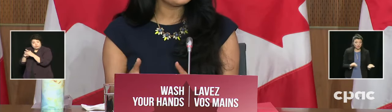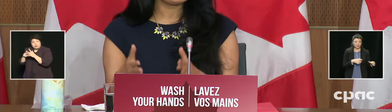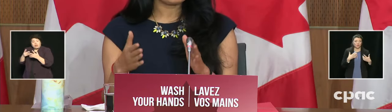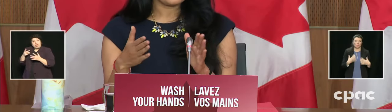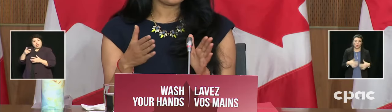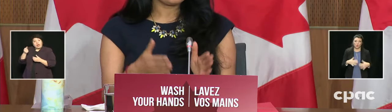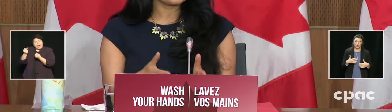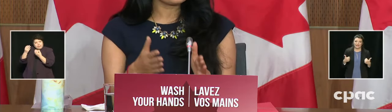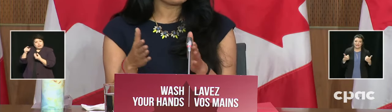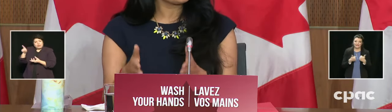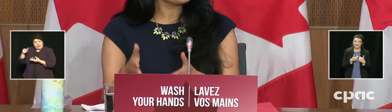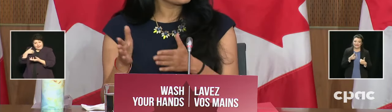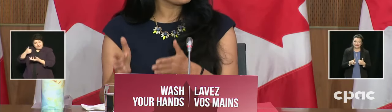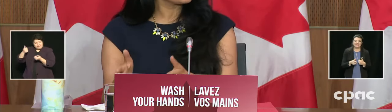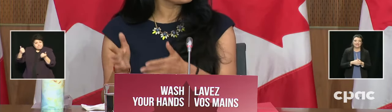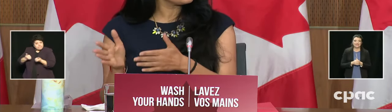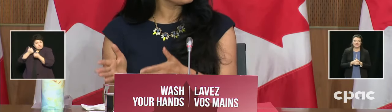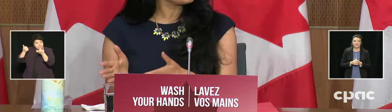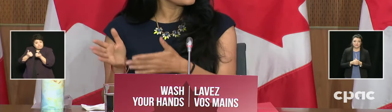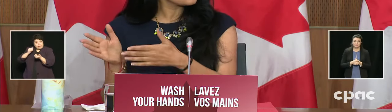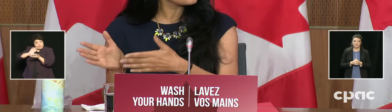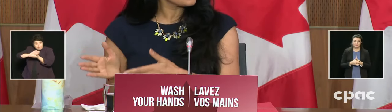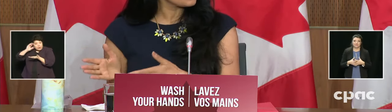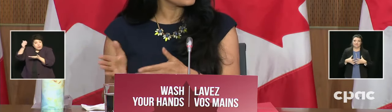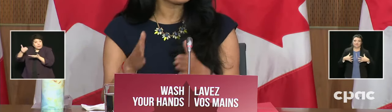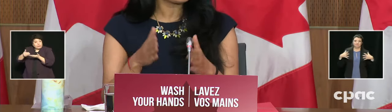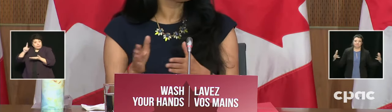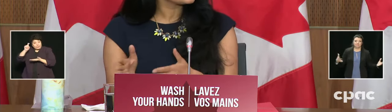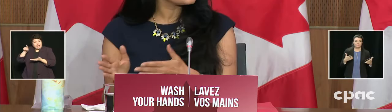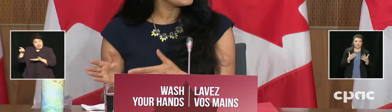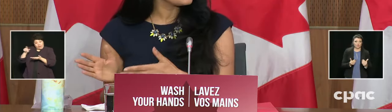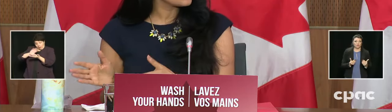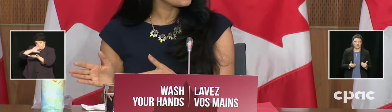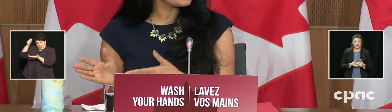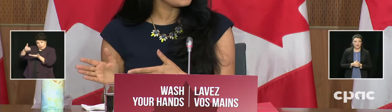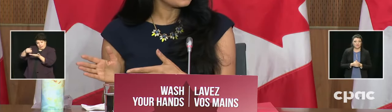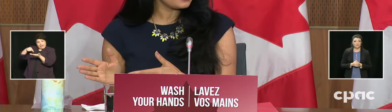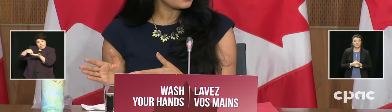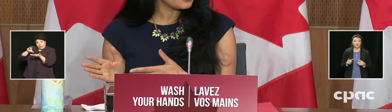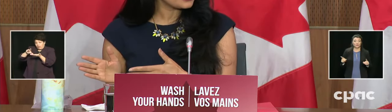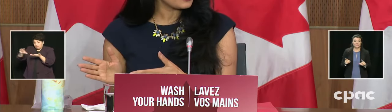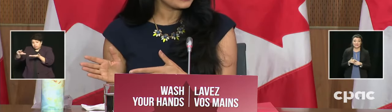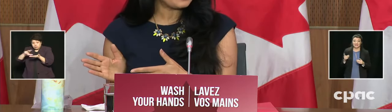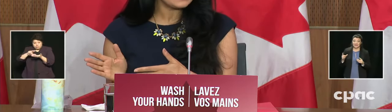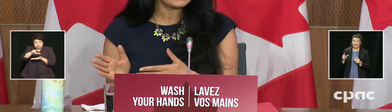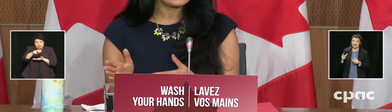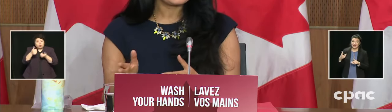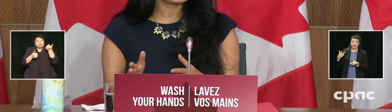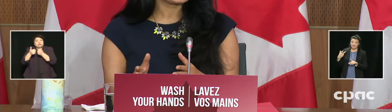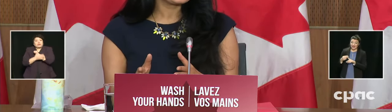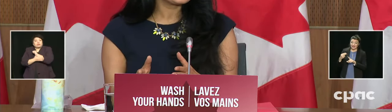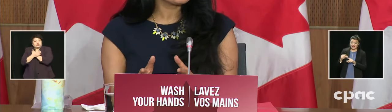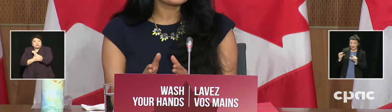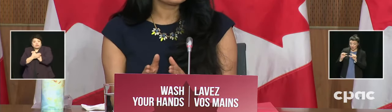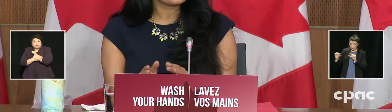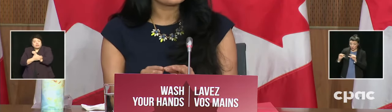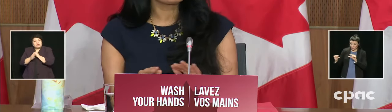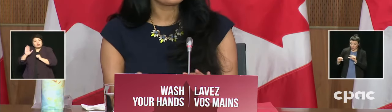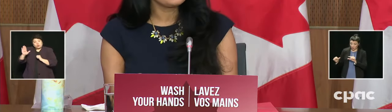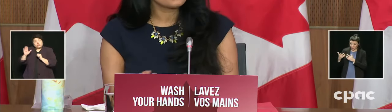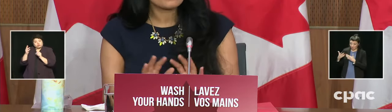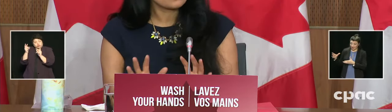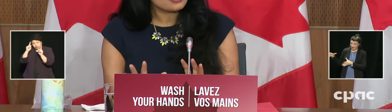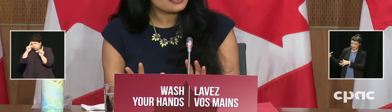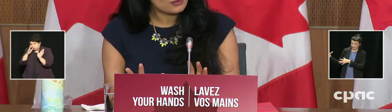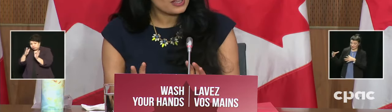going to be and which volumes are going to which country. So all of that is being determined as we speak. And I think it's really challenging